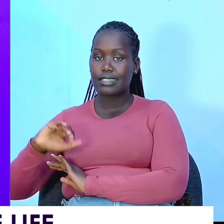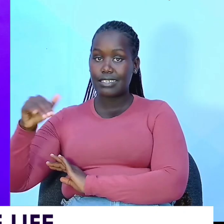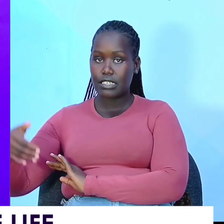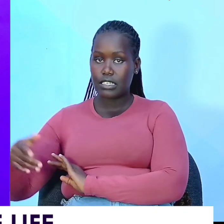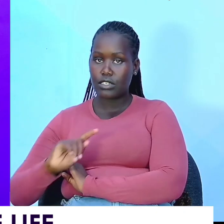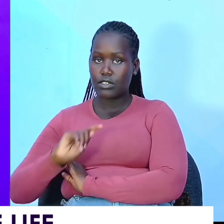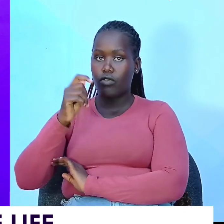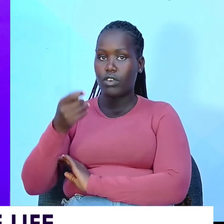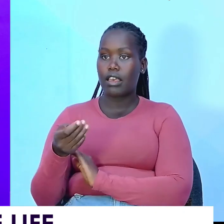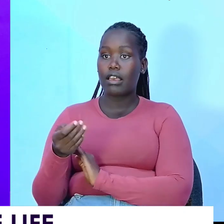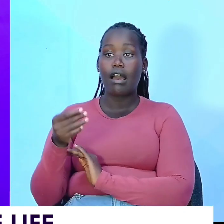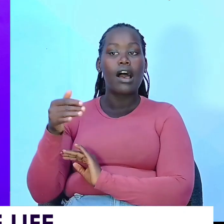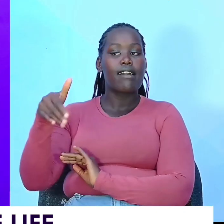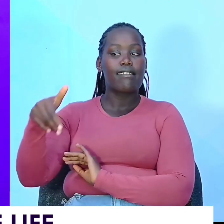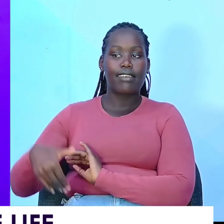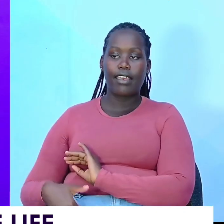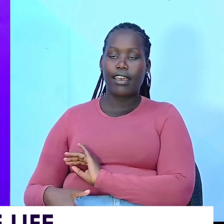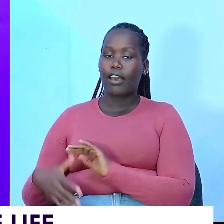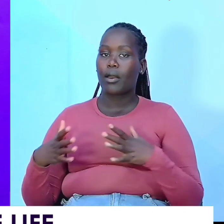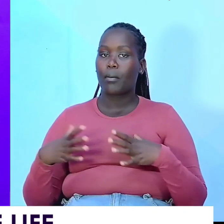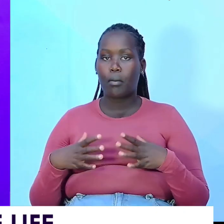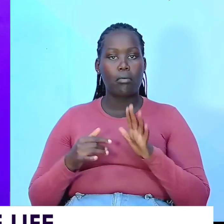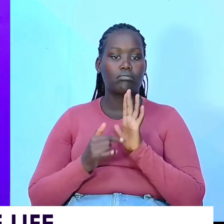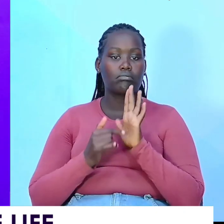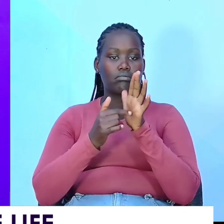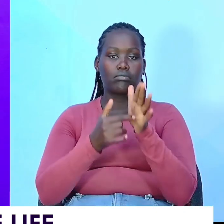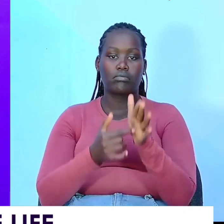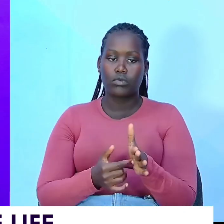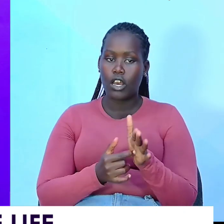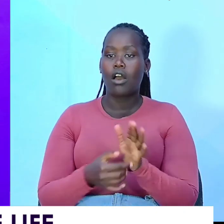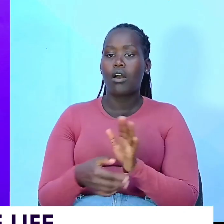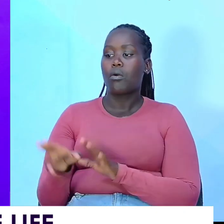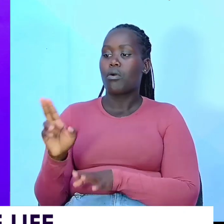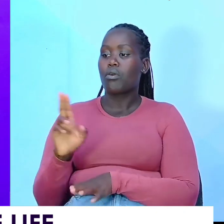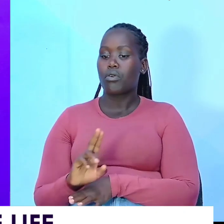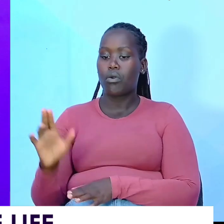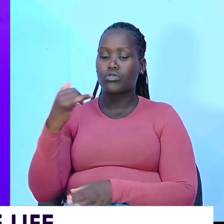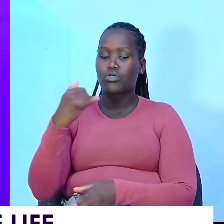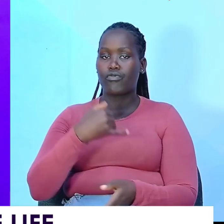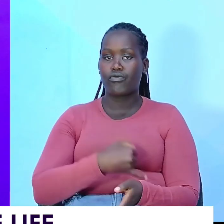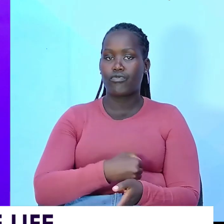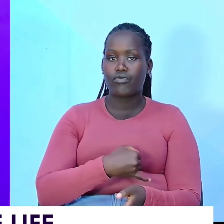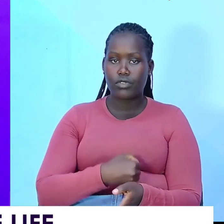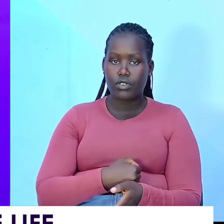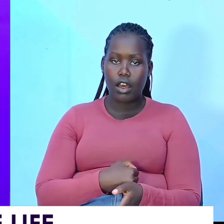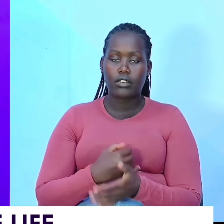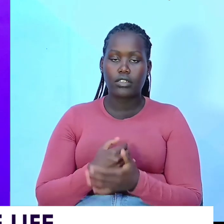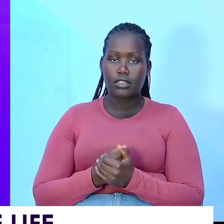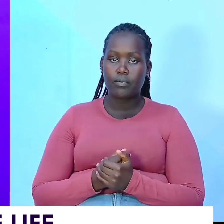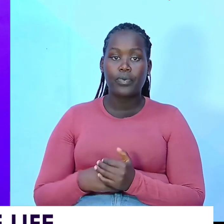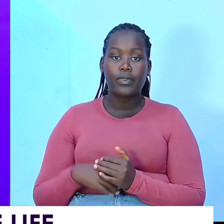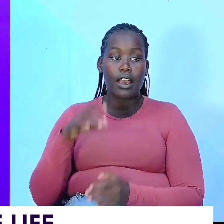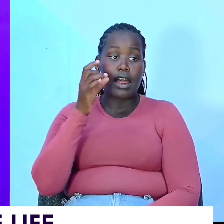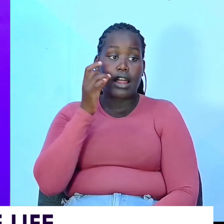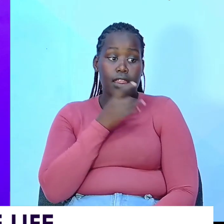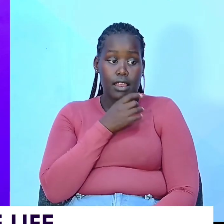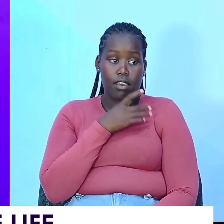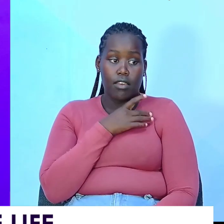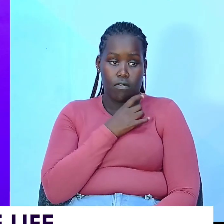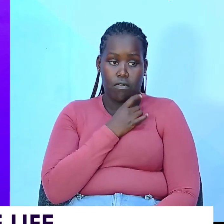are exposed to the dangers of drug abuse. And that's the fear. They feel like they need to be in confined